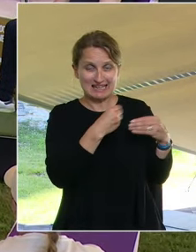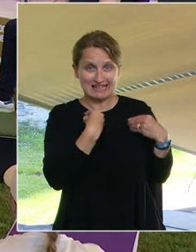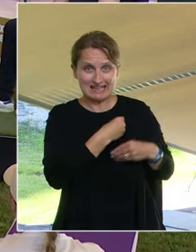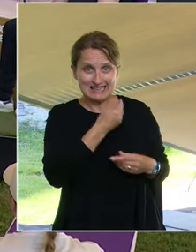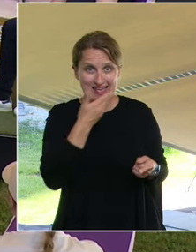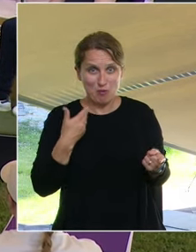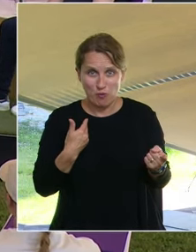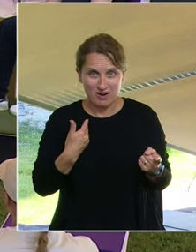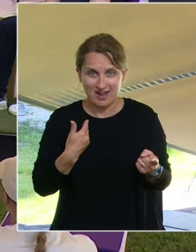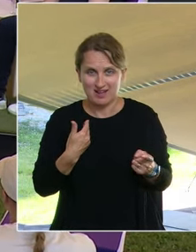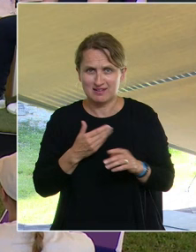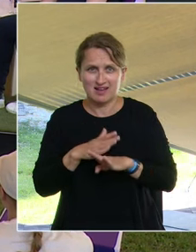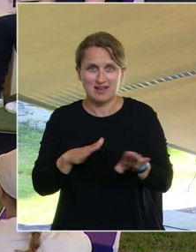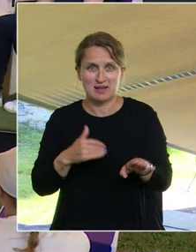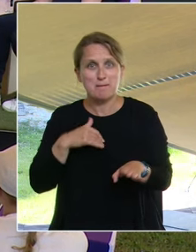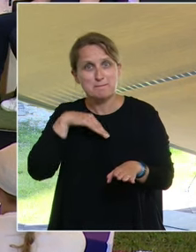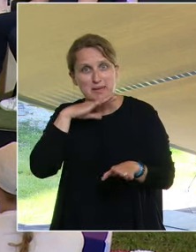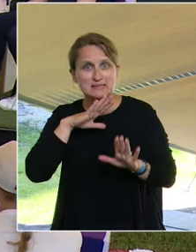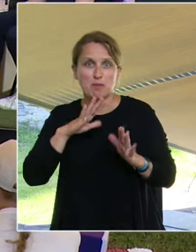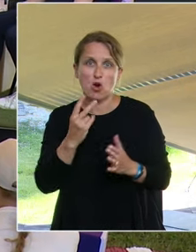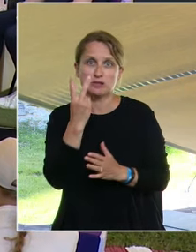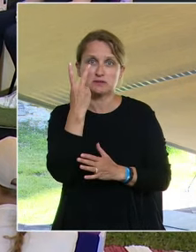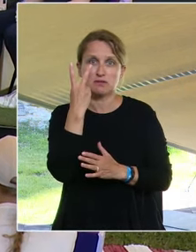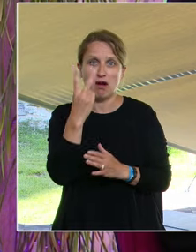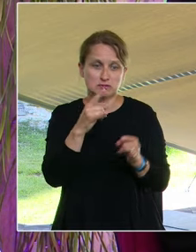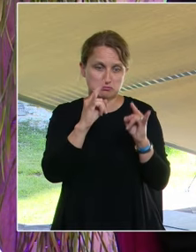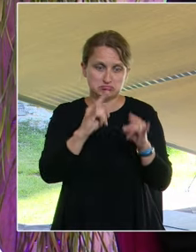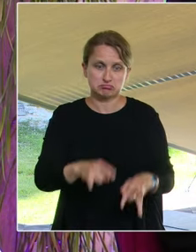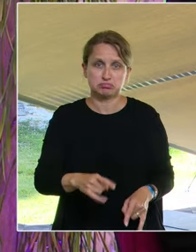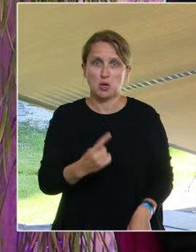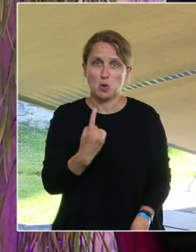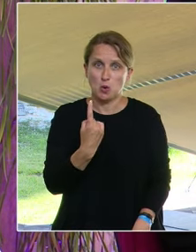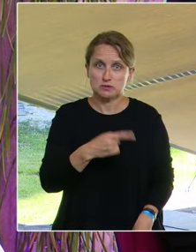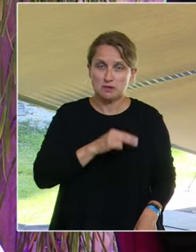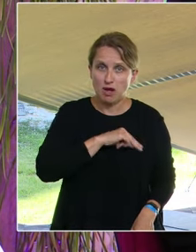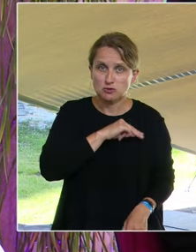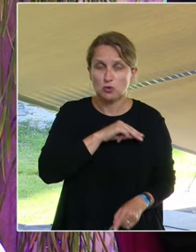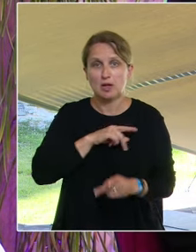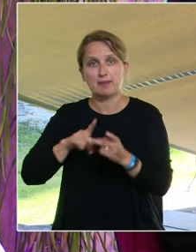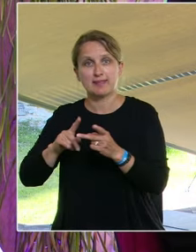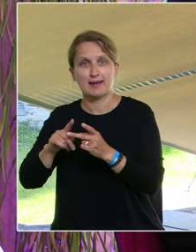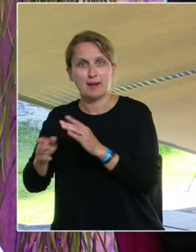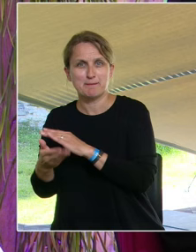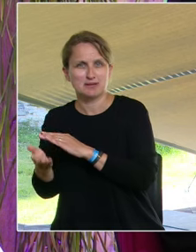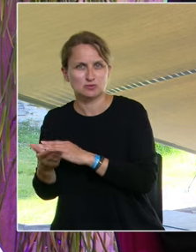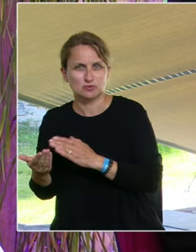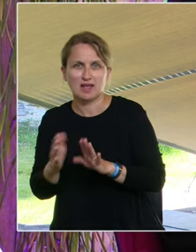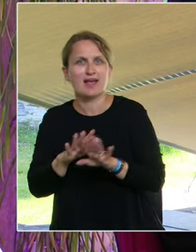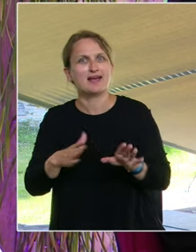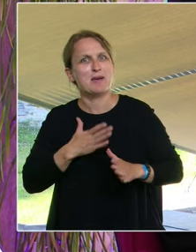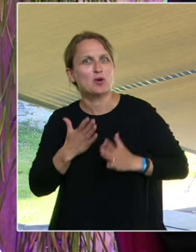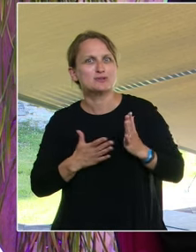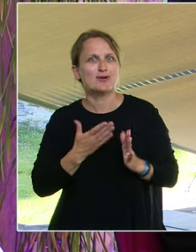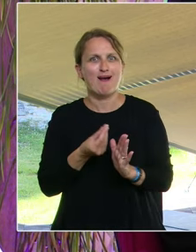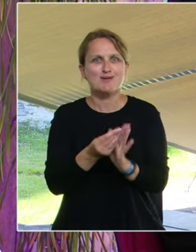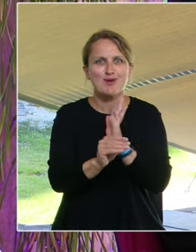buying, it's not anymore about what to wear or that you don't have clothes, so it's more emotional. And this is where digital fashion can help out. So